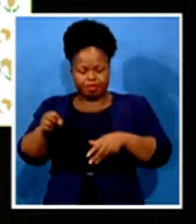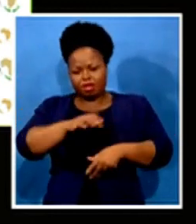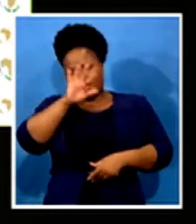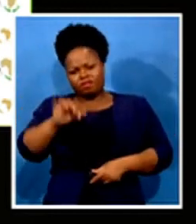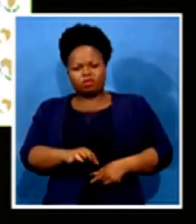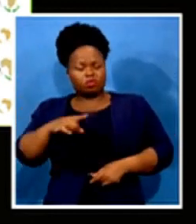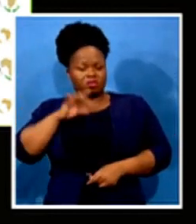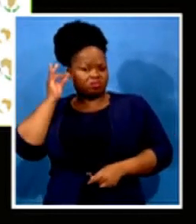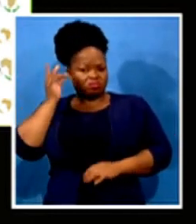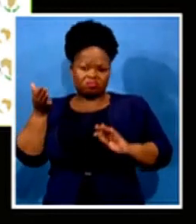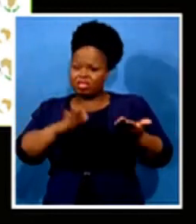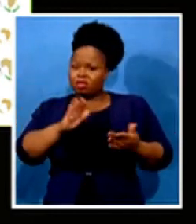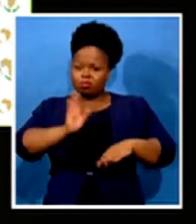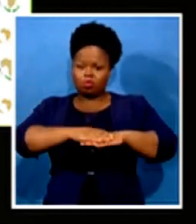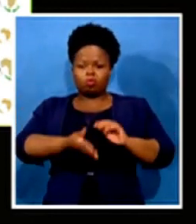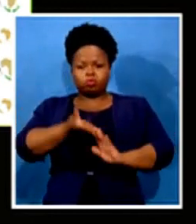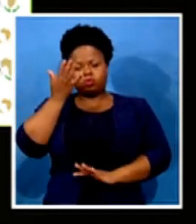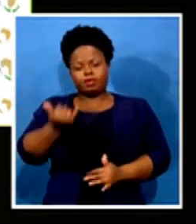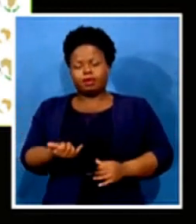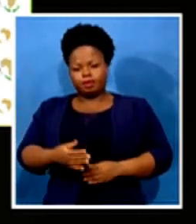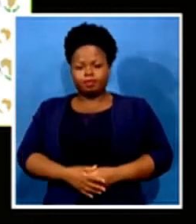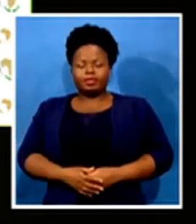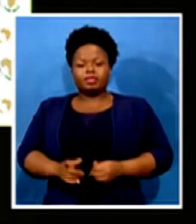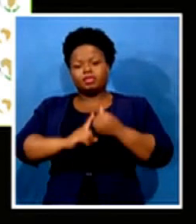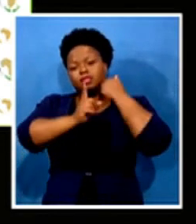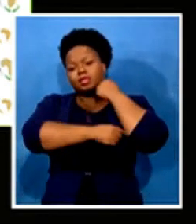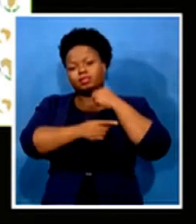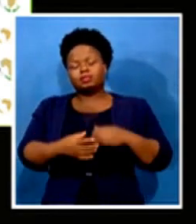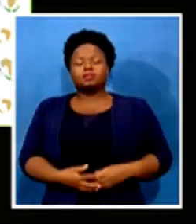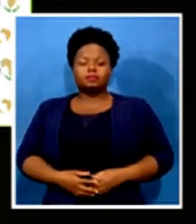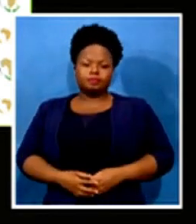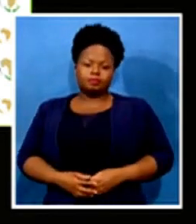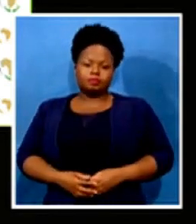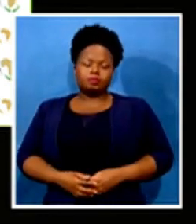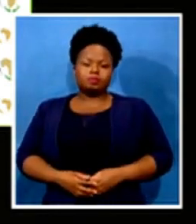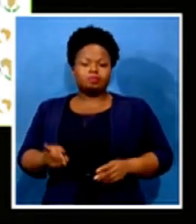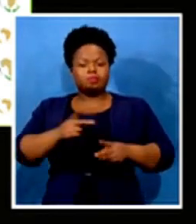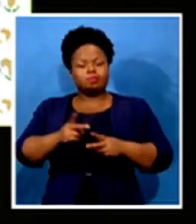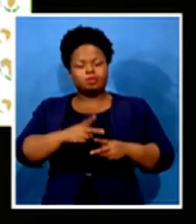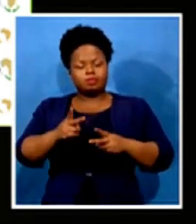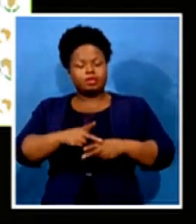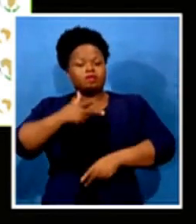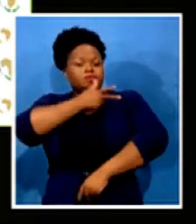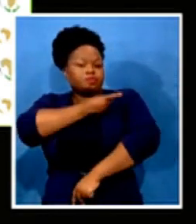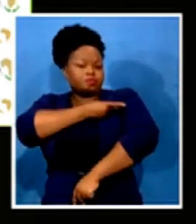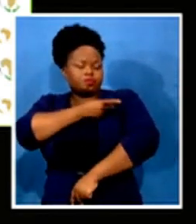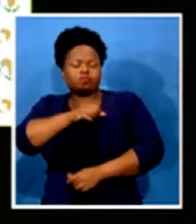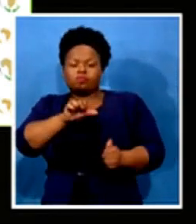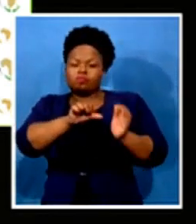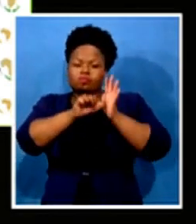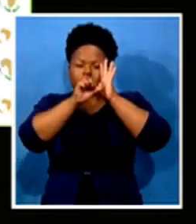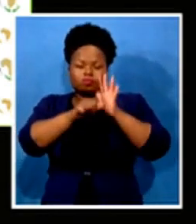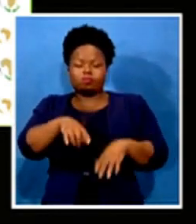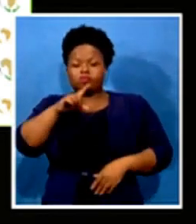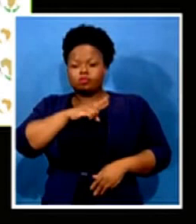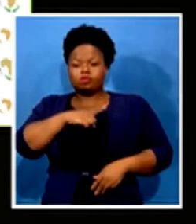continent. And lastly, is really that the preparedness for vaccination is key. Failure for our member states to take preparedness